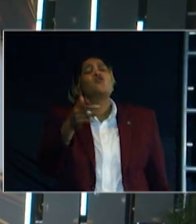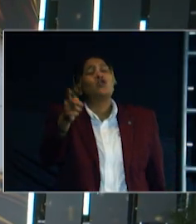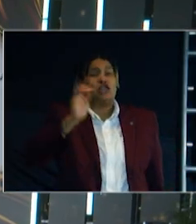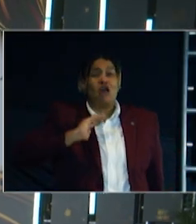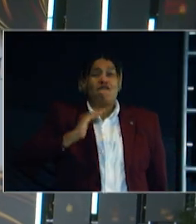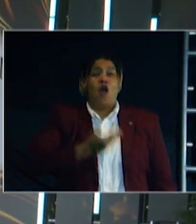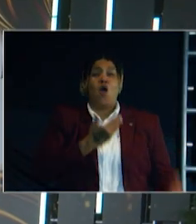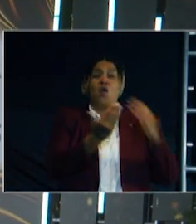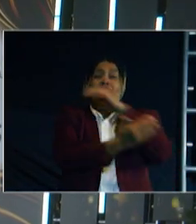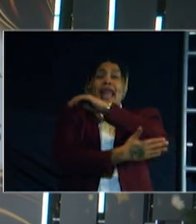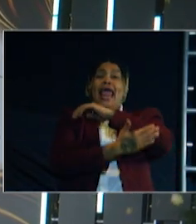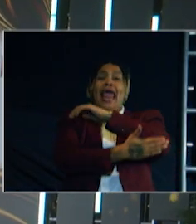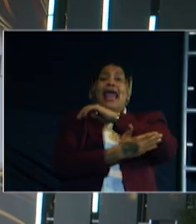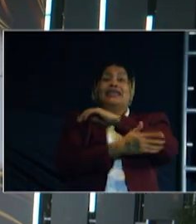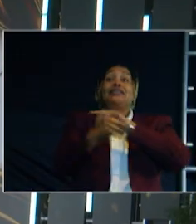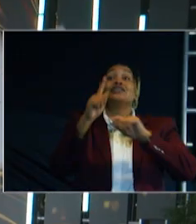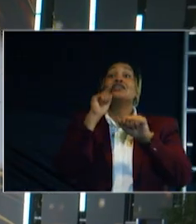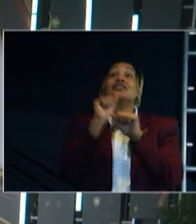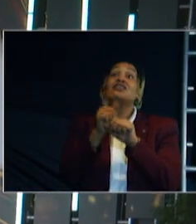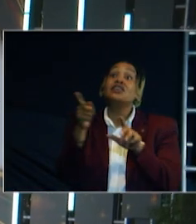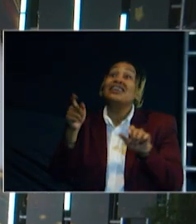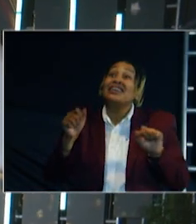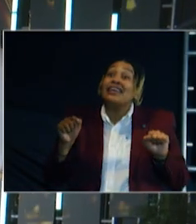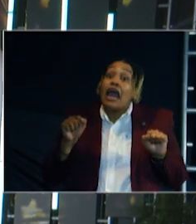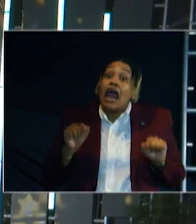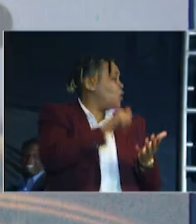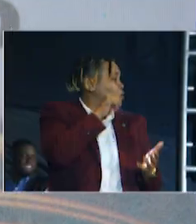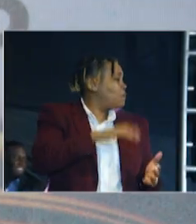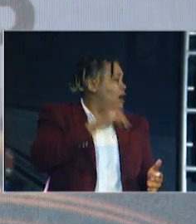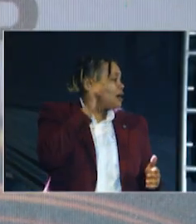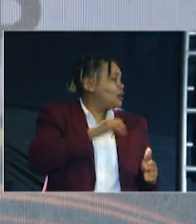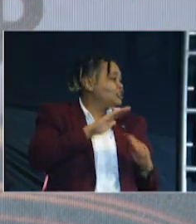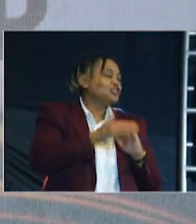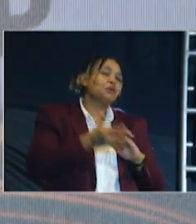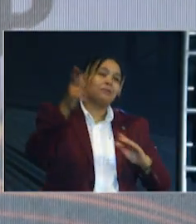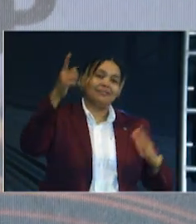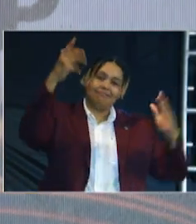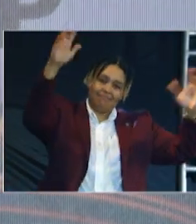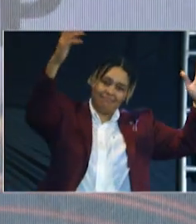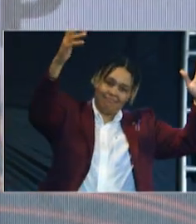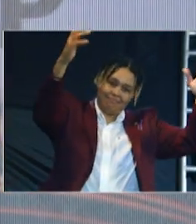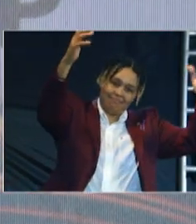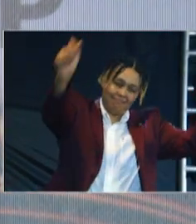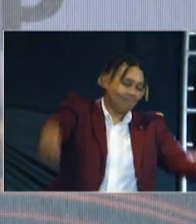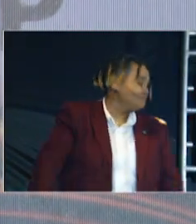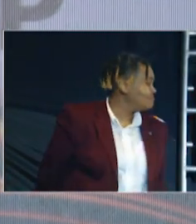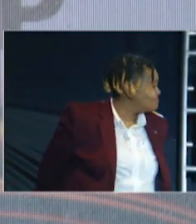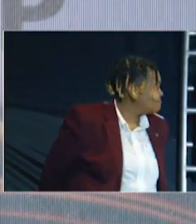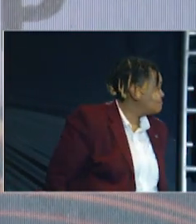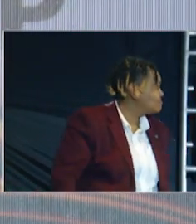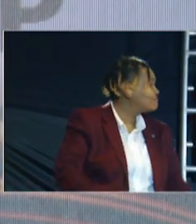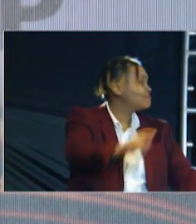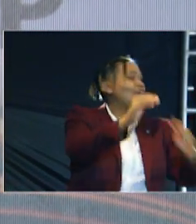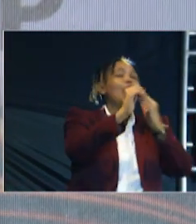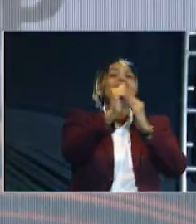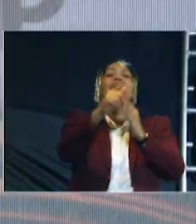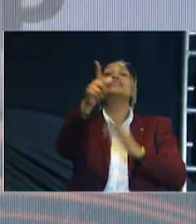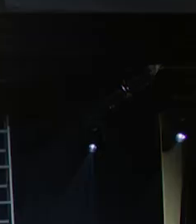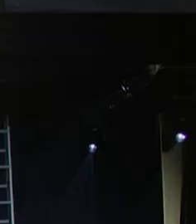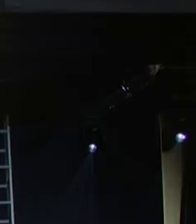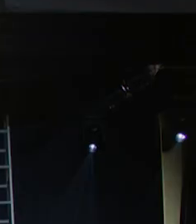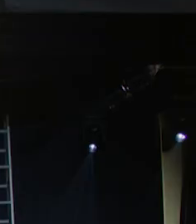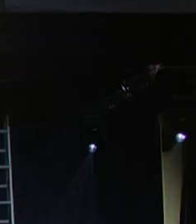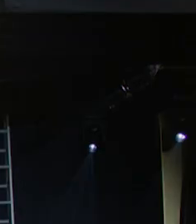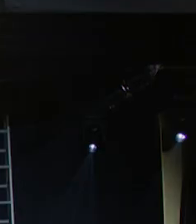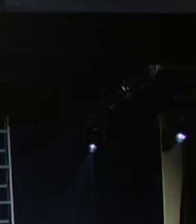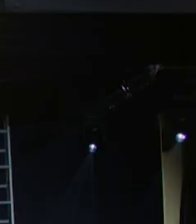our nation is in capable hands. While hailing the awardees, Prime Minister Dr. Andrew Holness commended